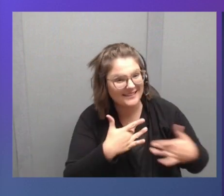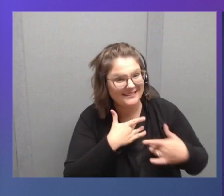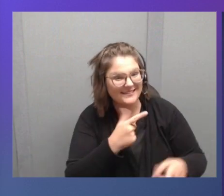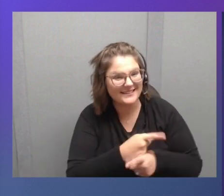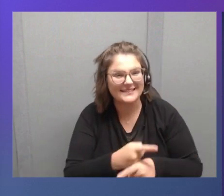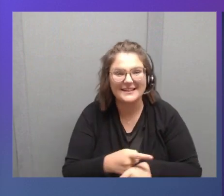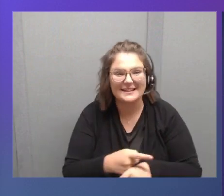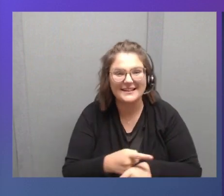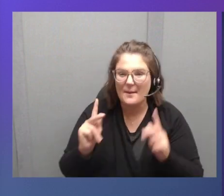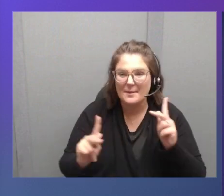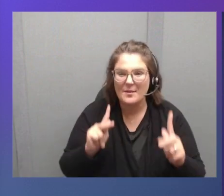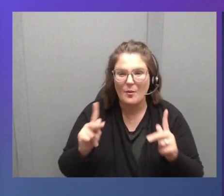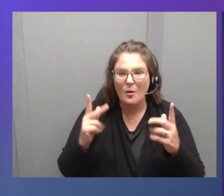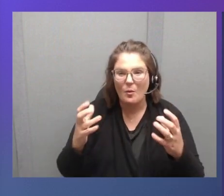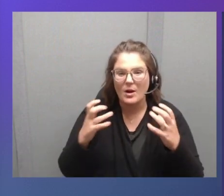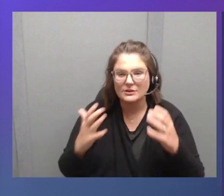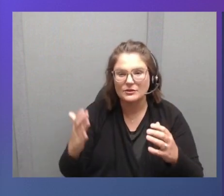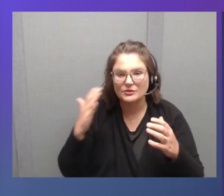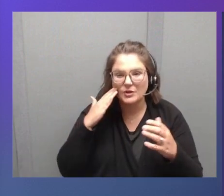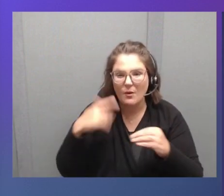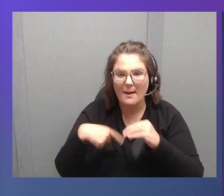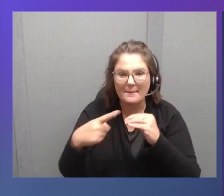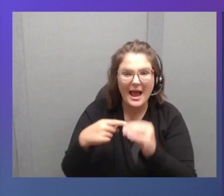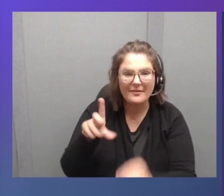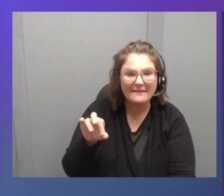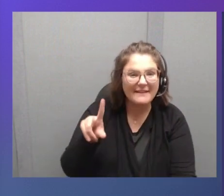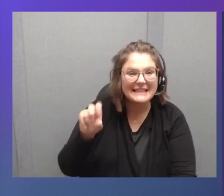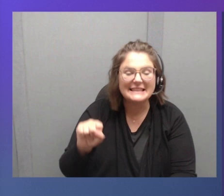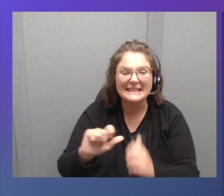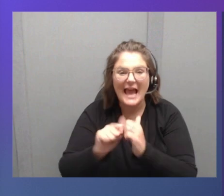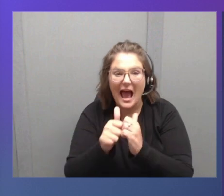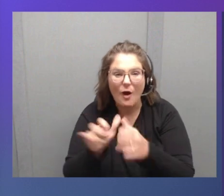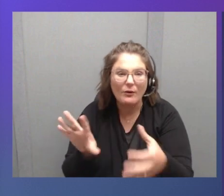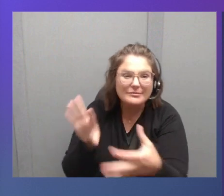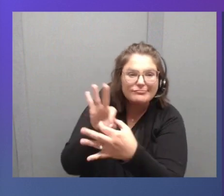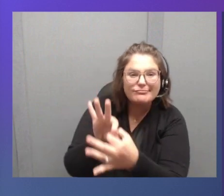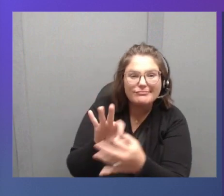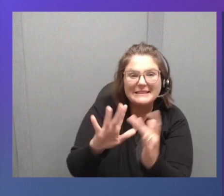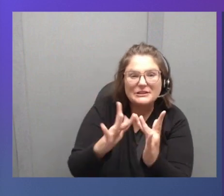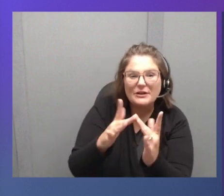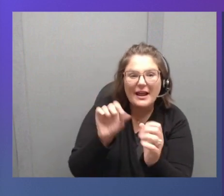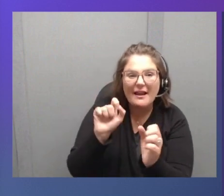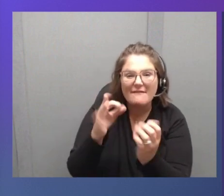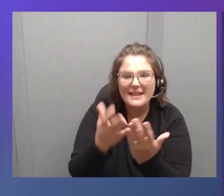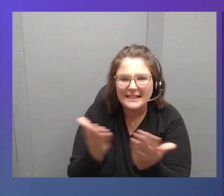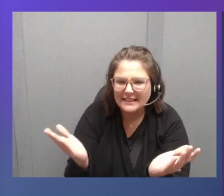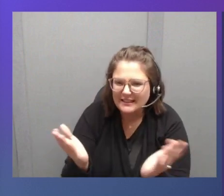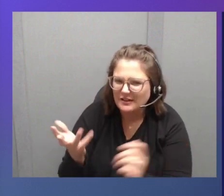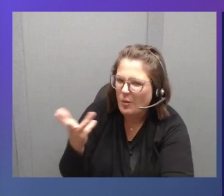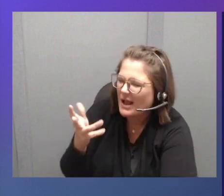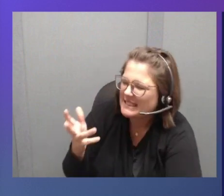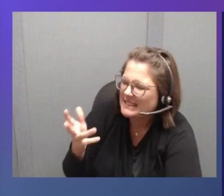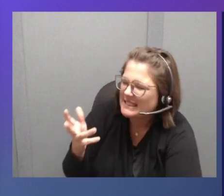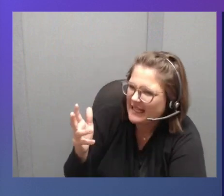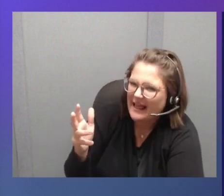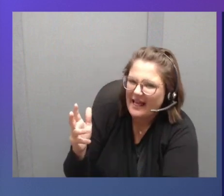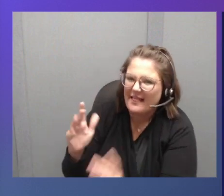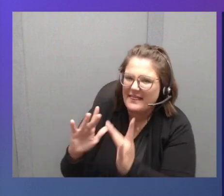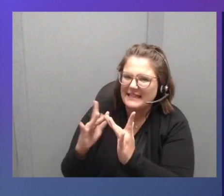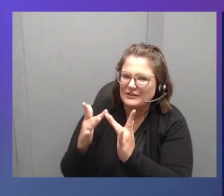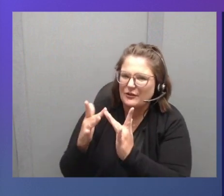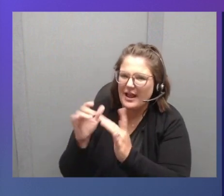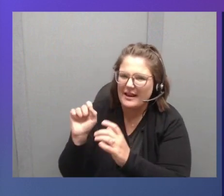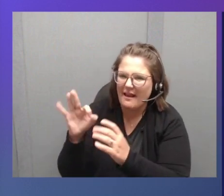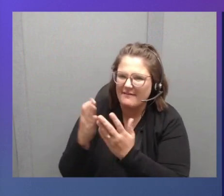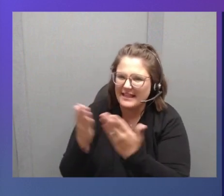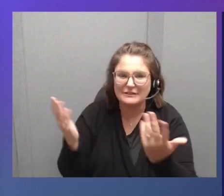want to hear about devices and how we can plug them into the Internet of Things. Actually, wait, what is the Internet of Things? The Internet of Things is